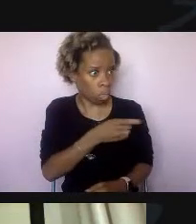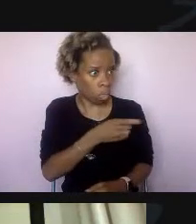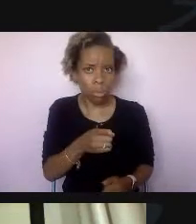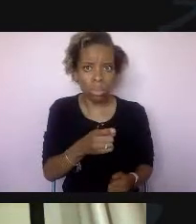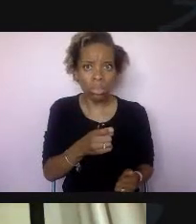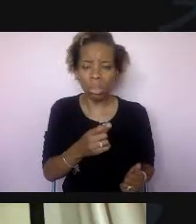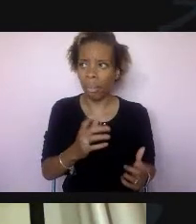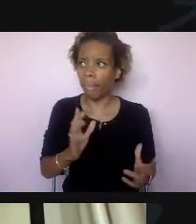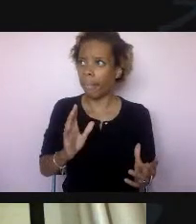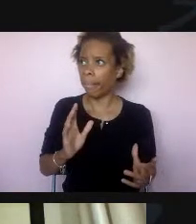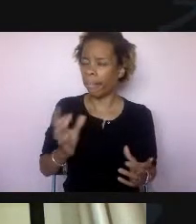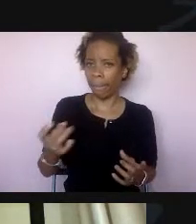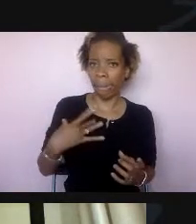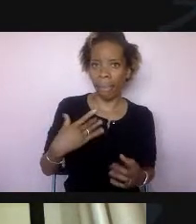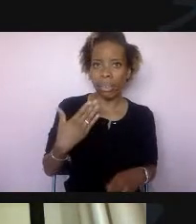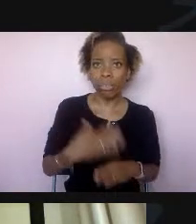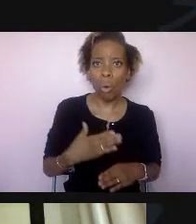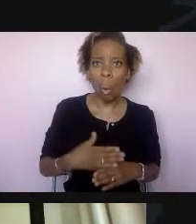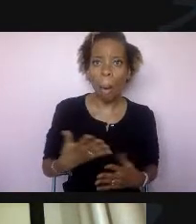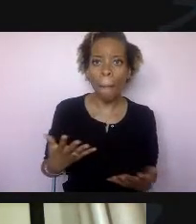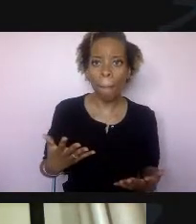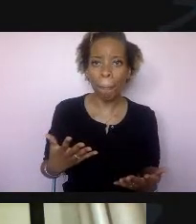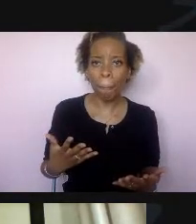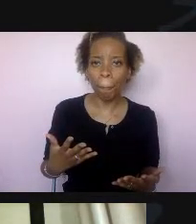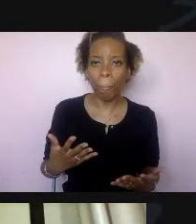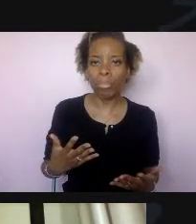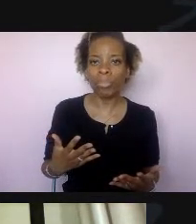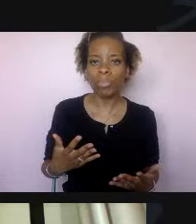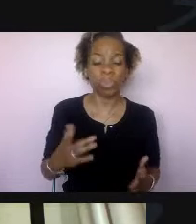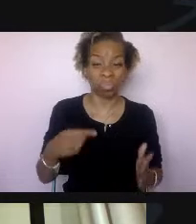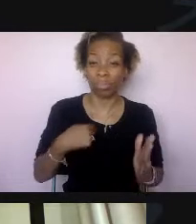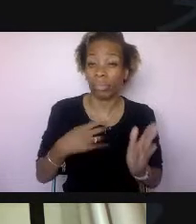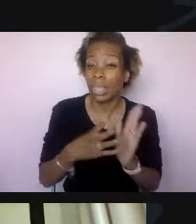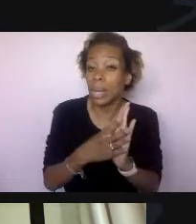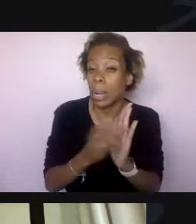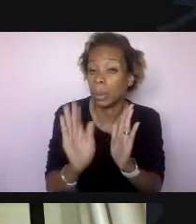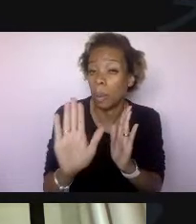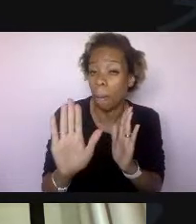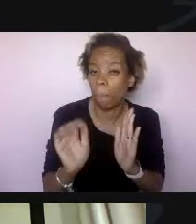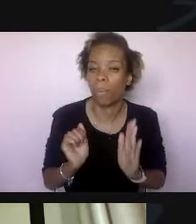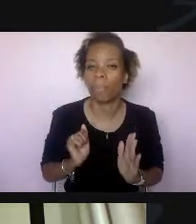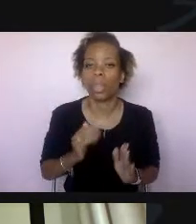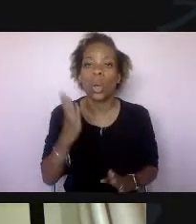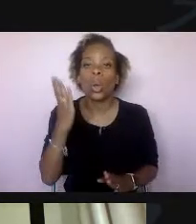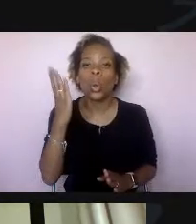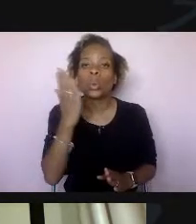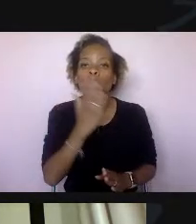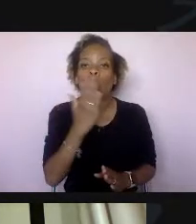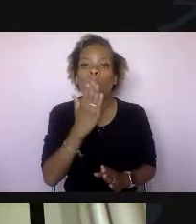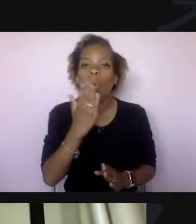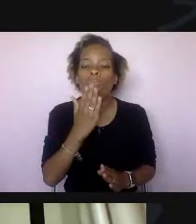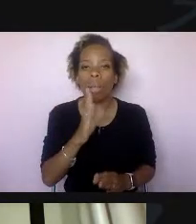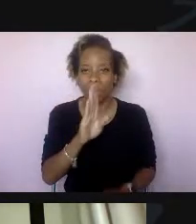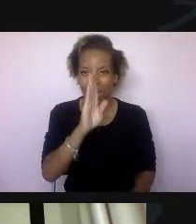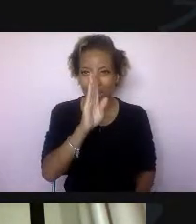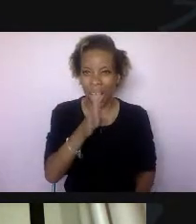if you take school direct, for example, this is just an example, there could be numbers